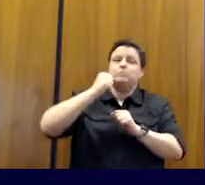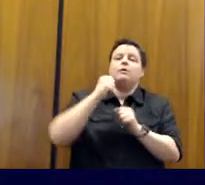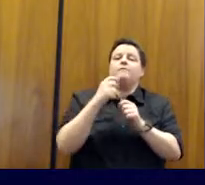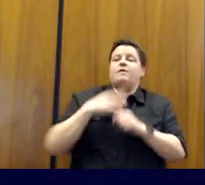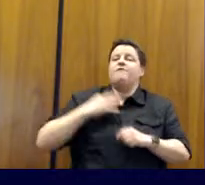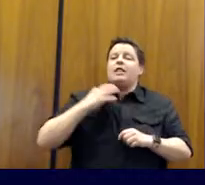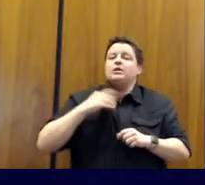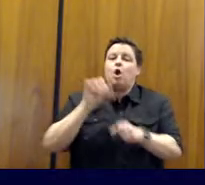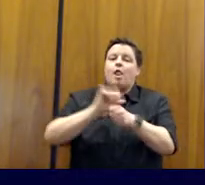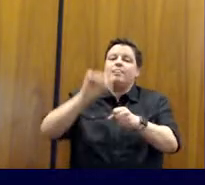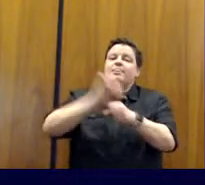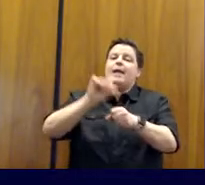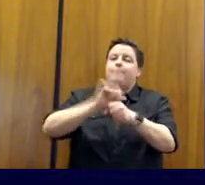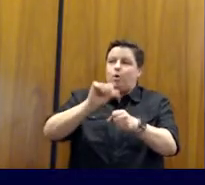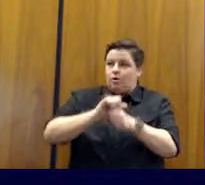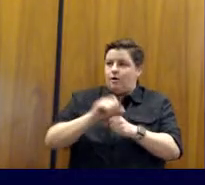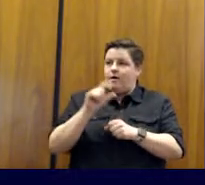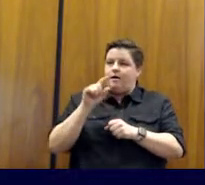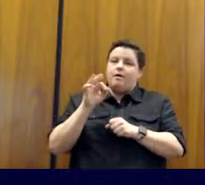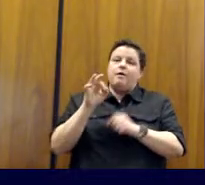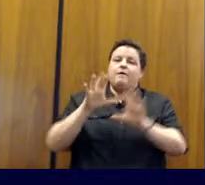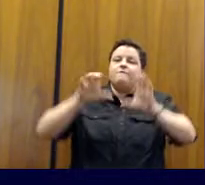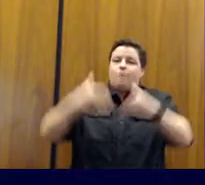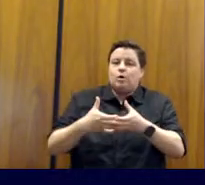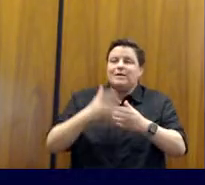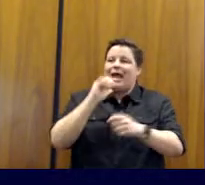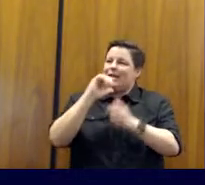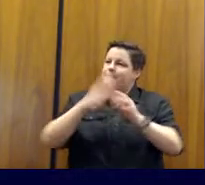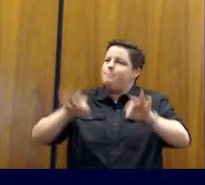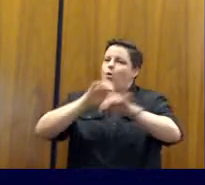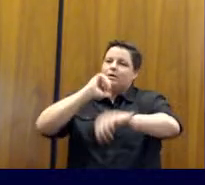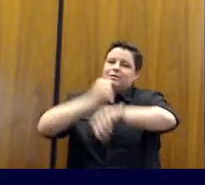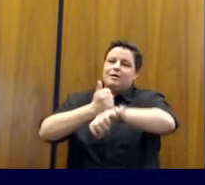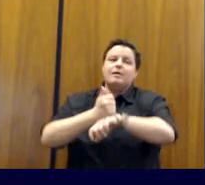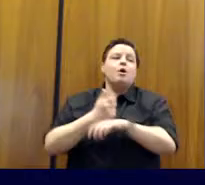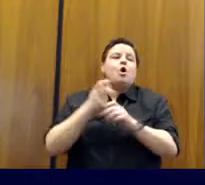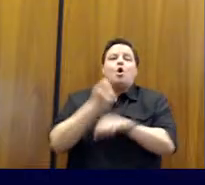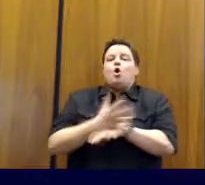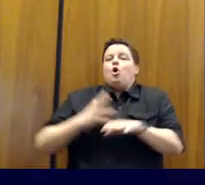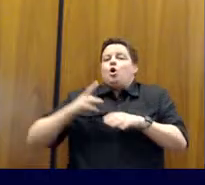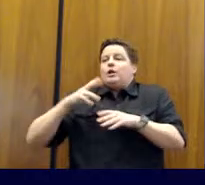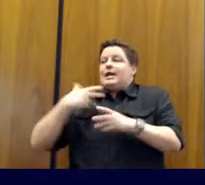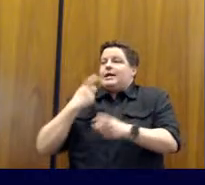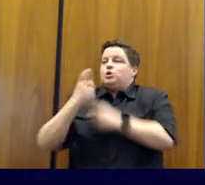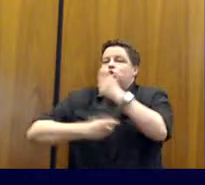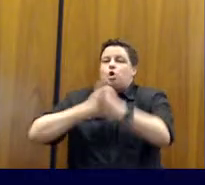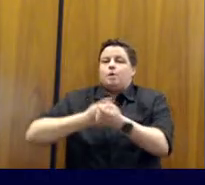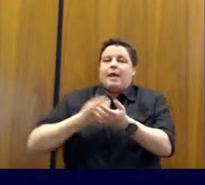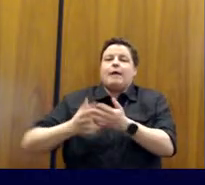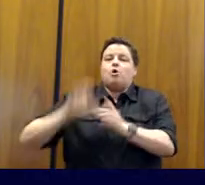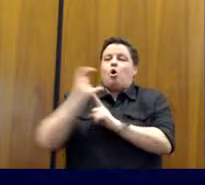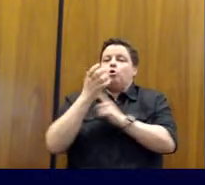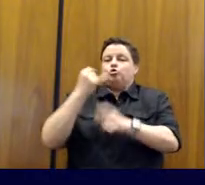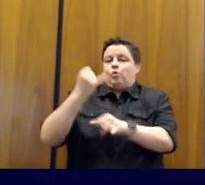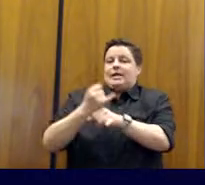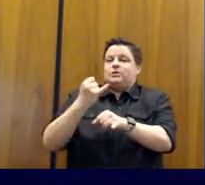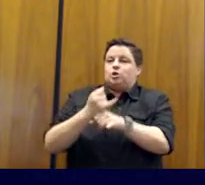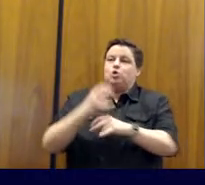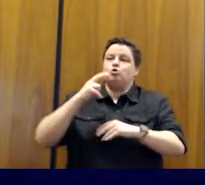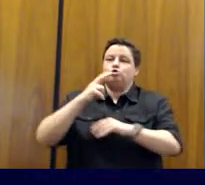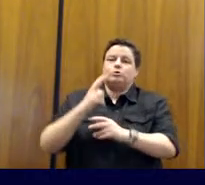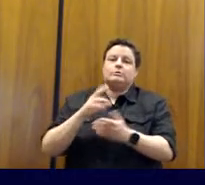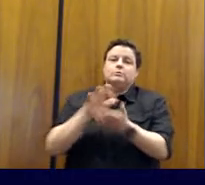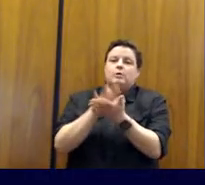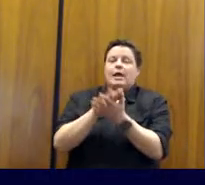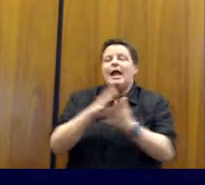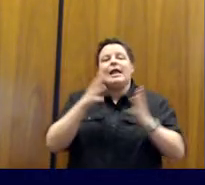force, and have been particularly important in the establishment of early charitable, philanthropic, and cultural institutions in this country, and that